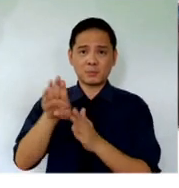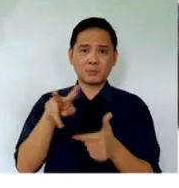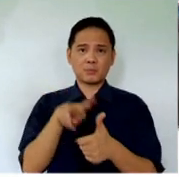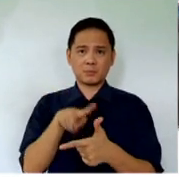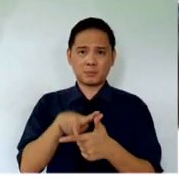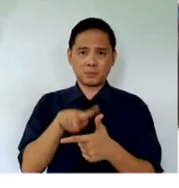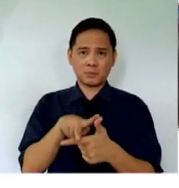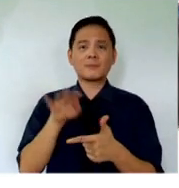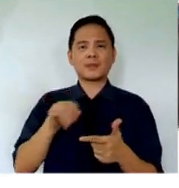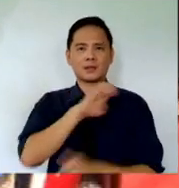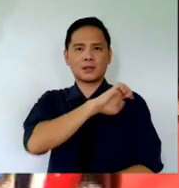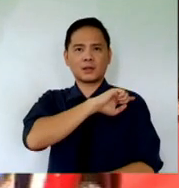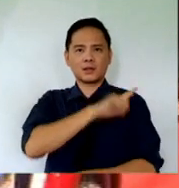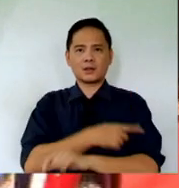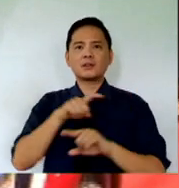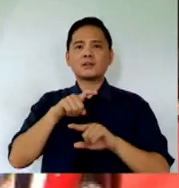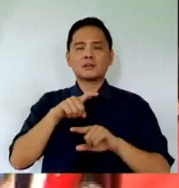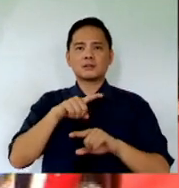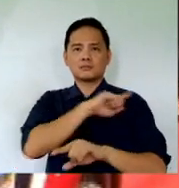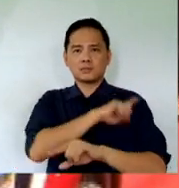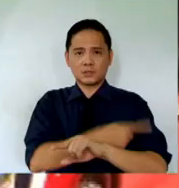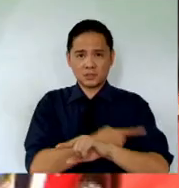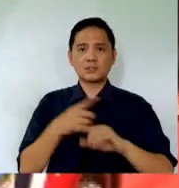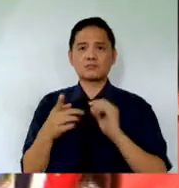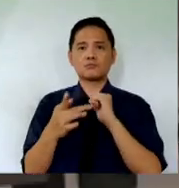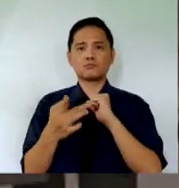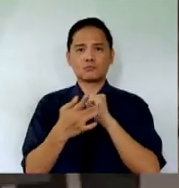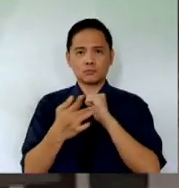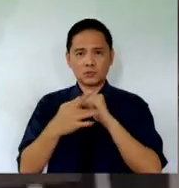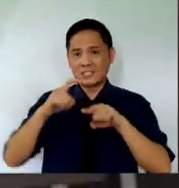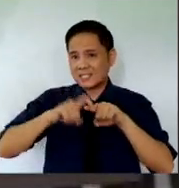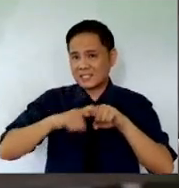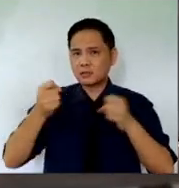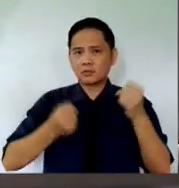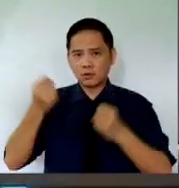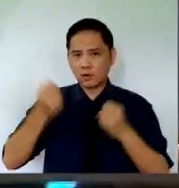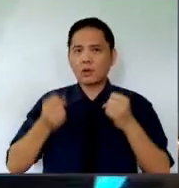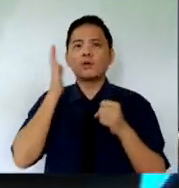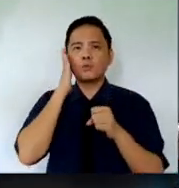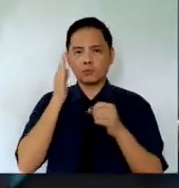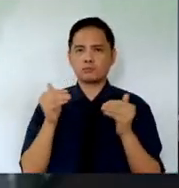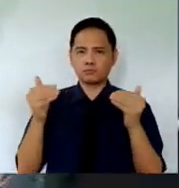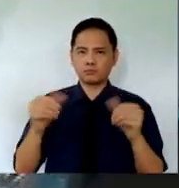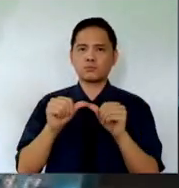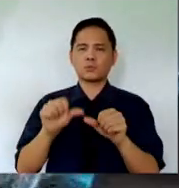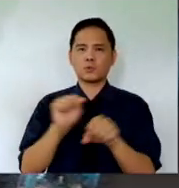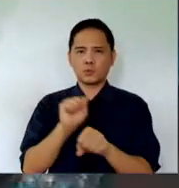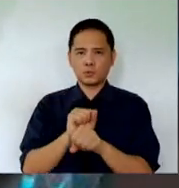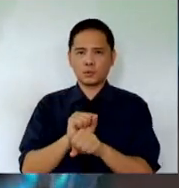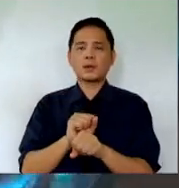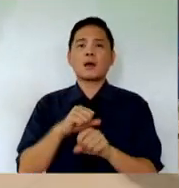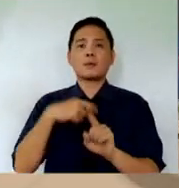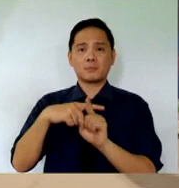on regulations on e-vehicles in anticipation of the proposed law, including preliminary works on a charging infrastructure